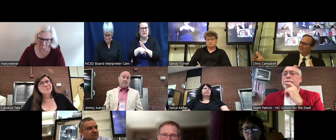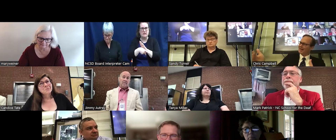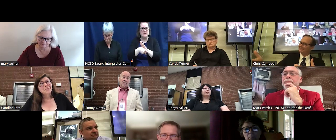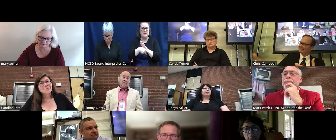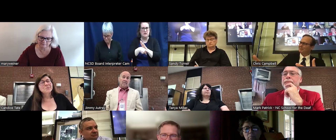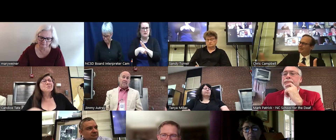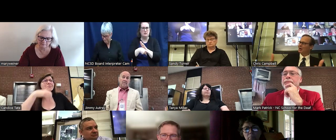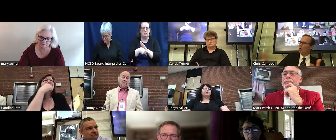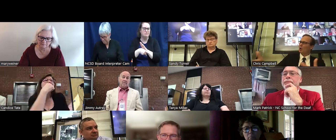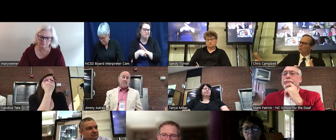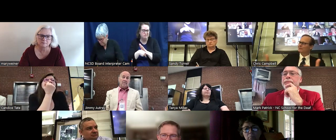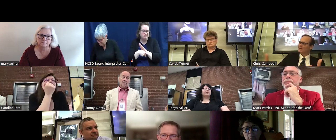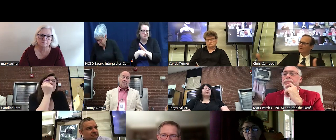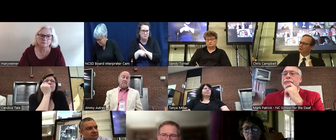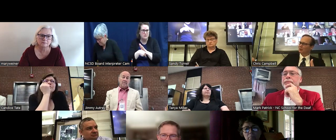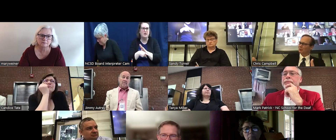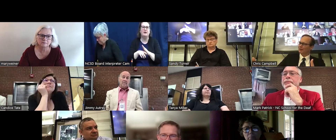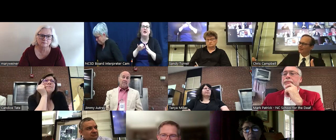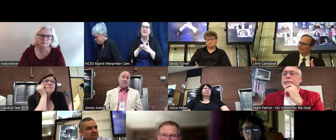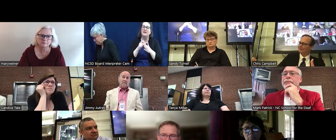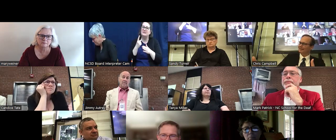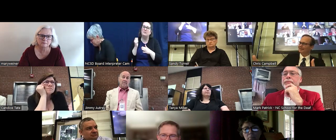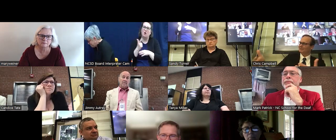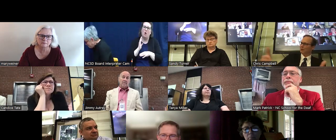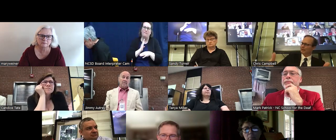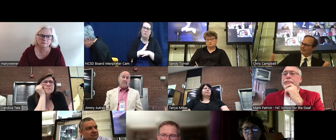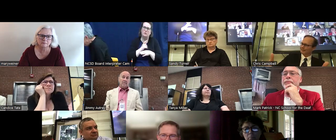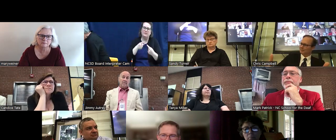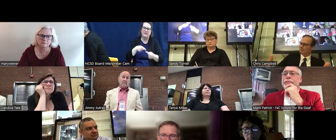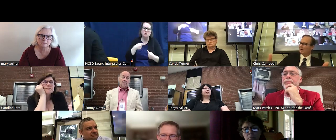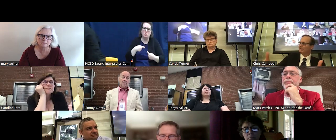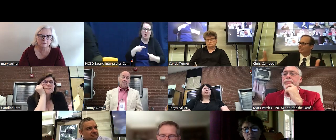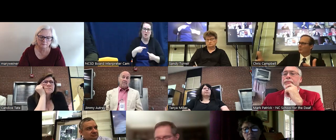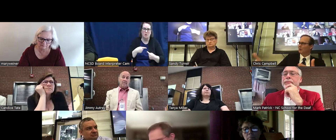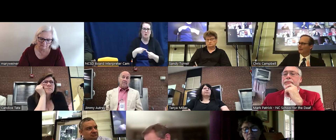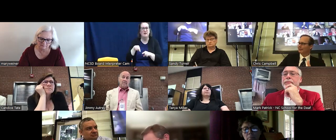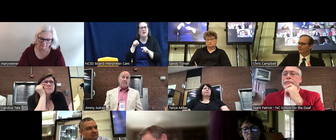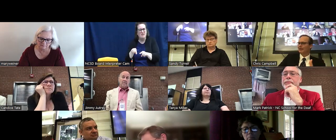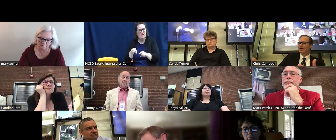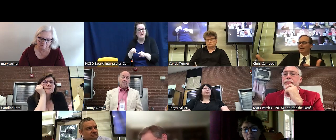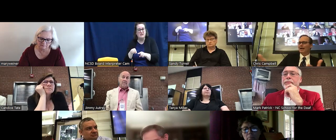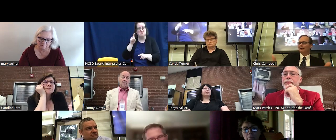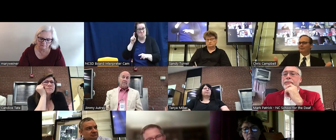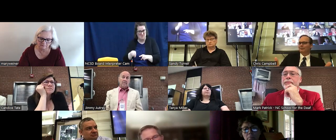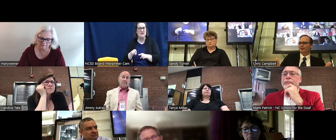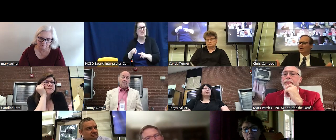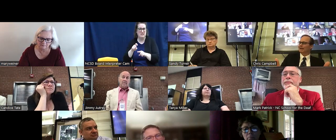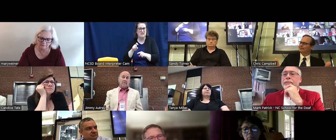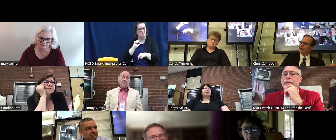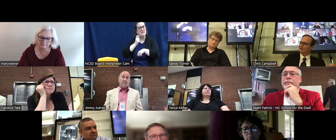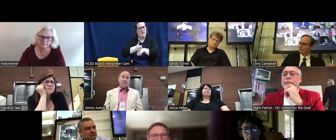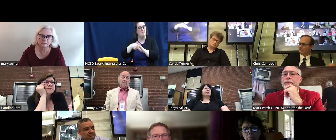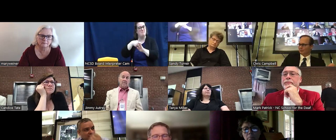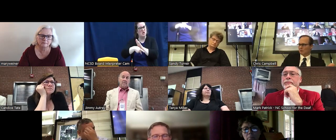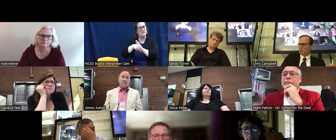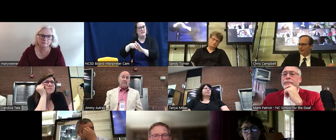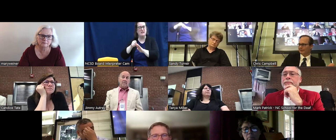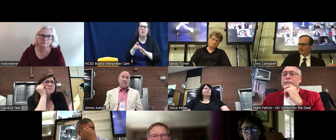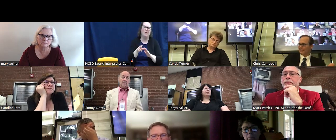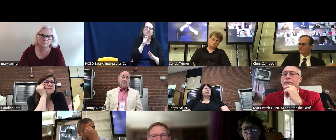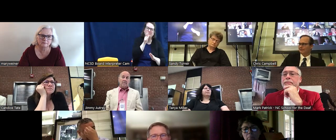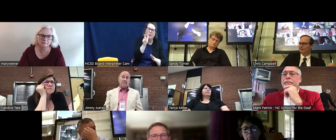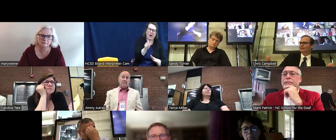And that's something that all boards kind of struggle with, is what needs to be policy, what doesn't. And if there's not a statute that